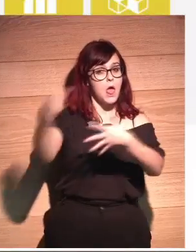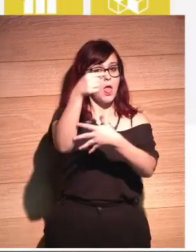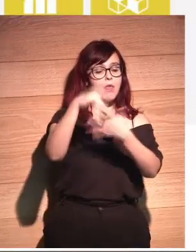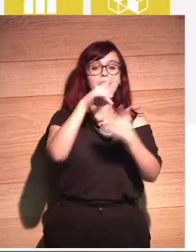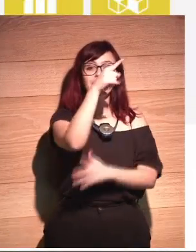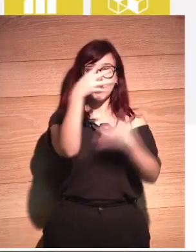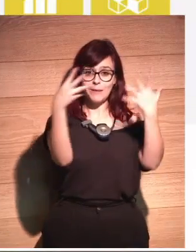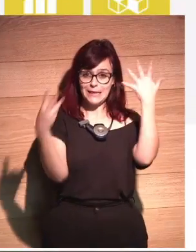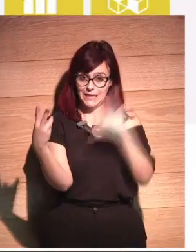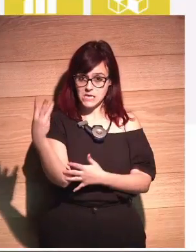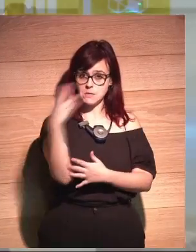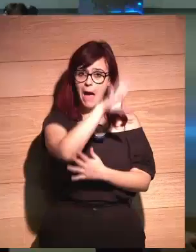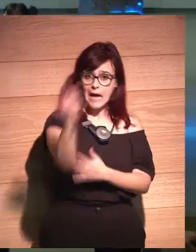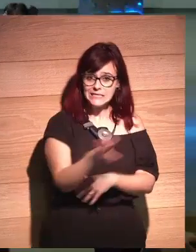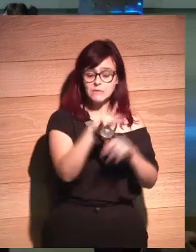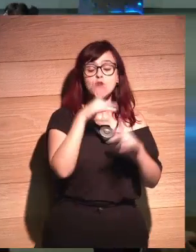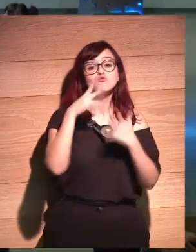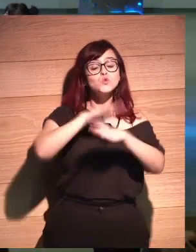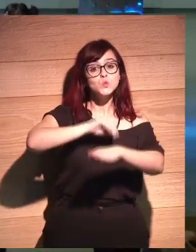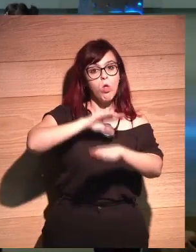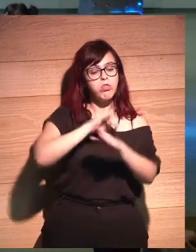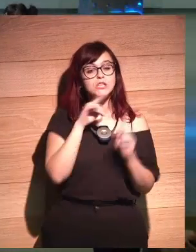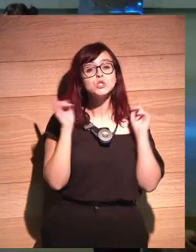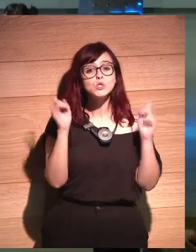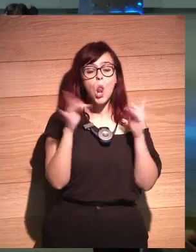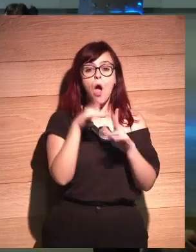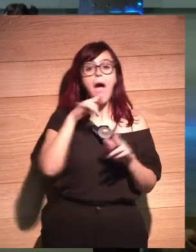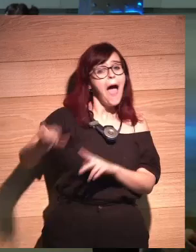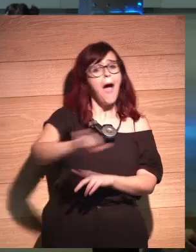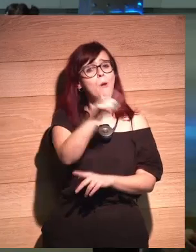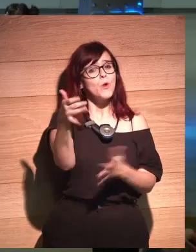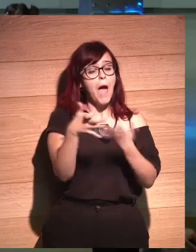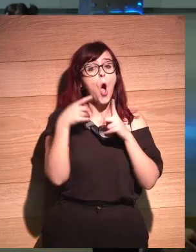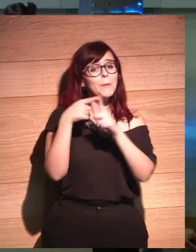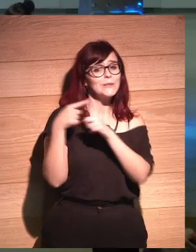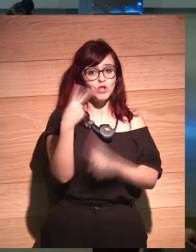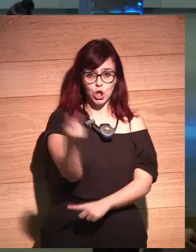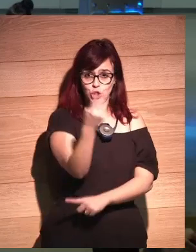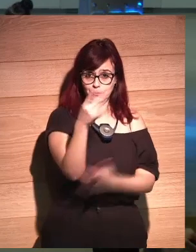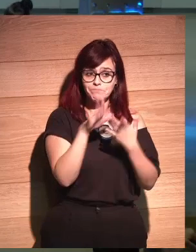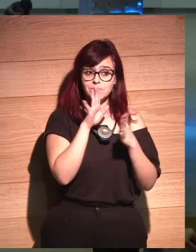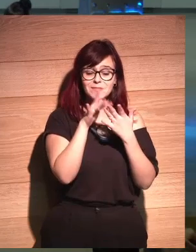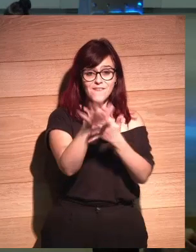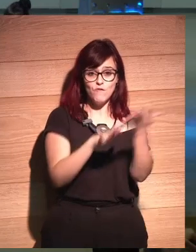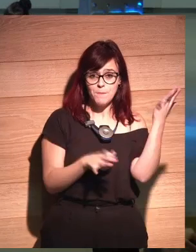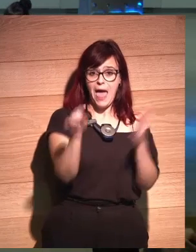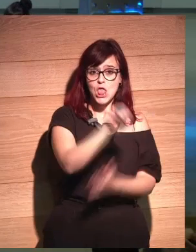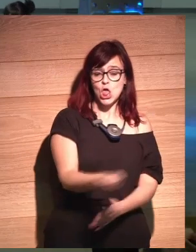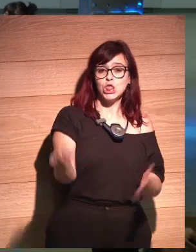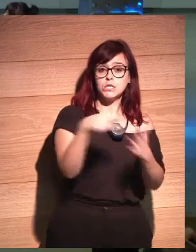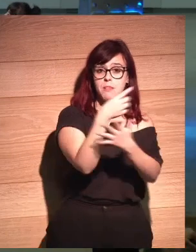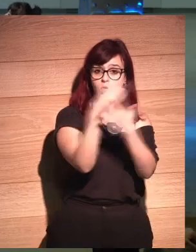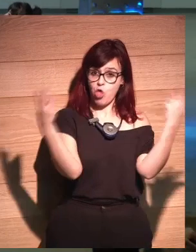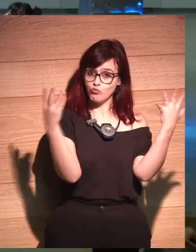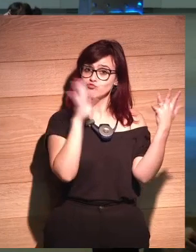number one out of 193 countries, and Sweden only fulfills 2 goals right